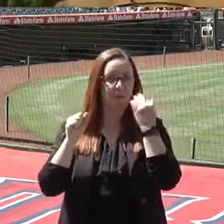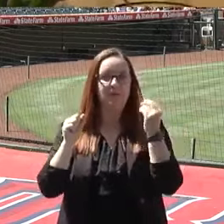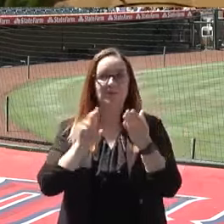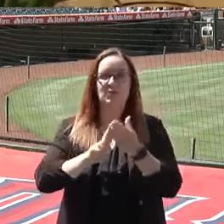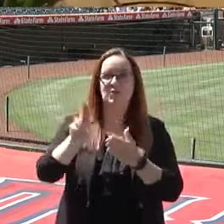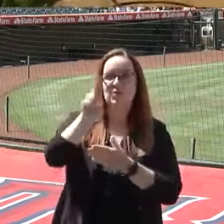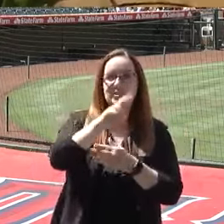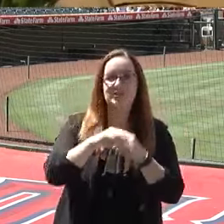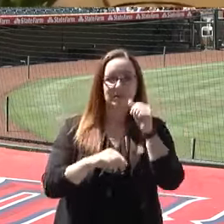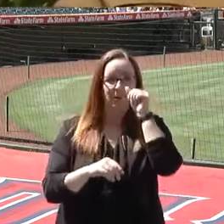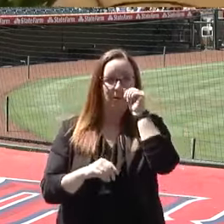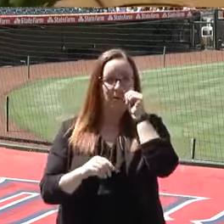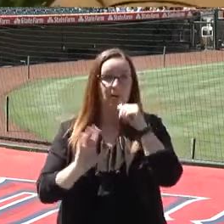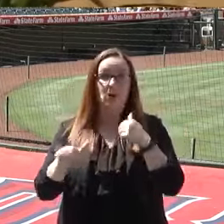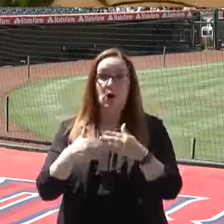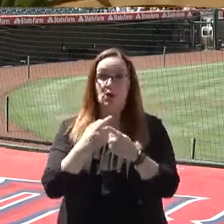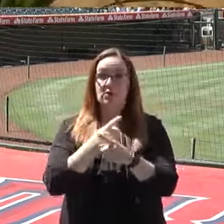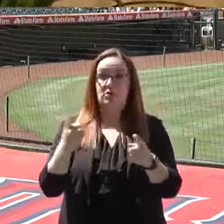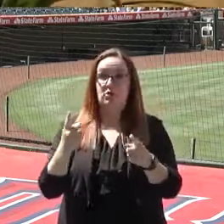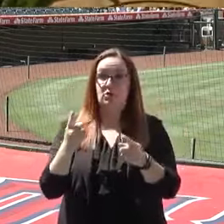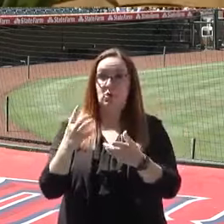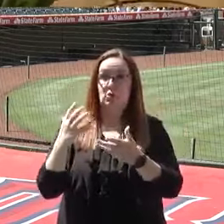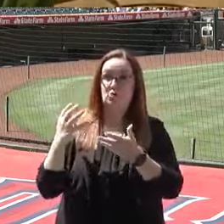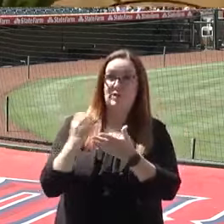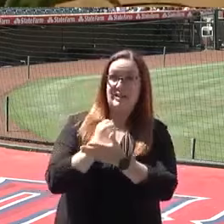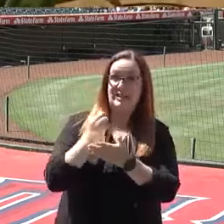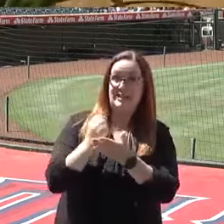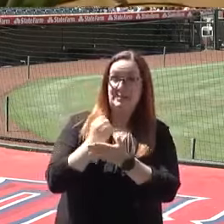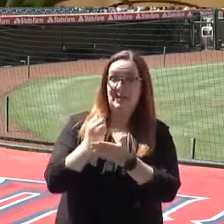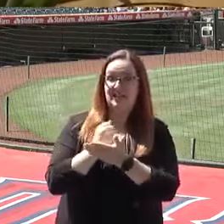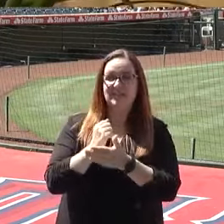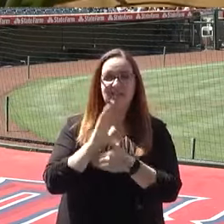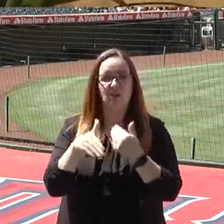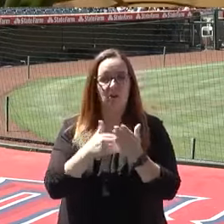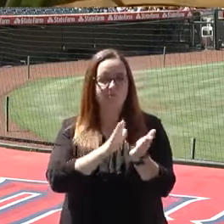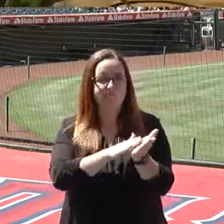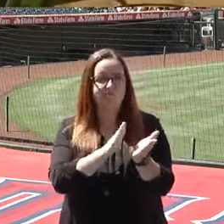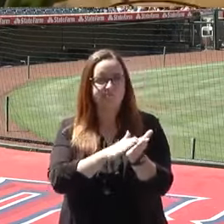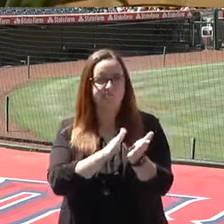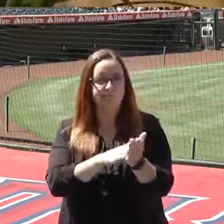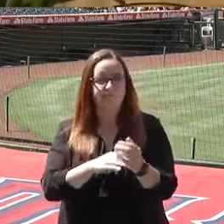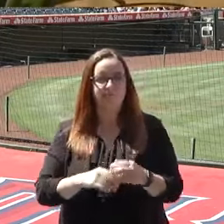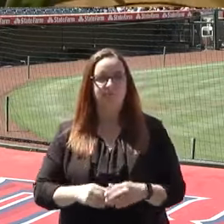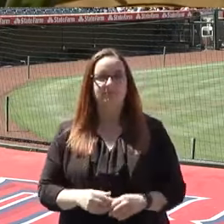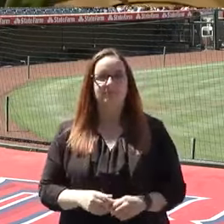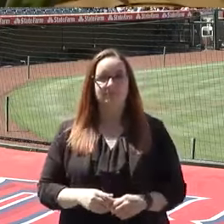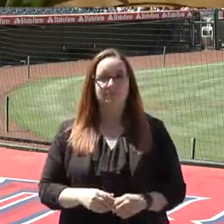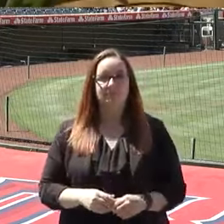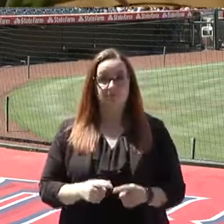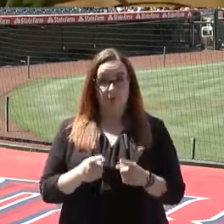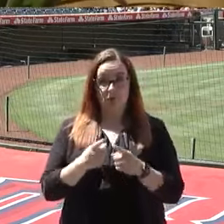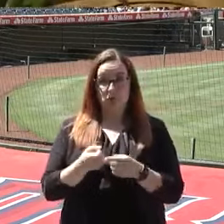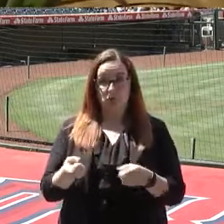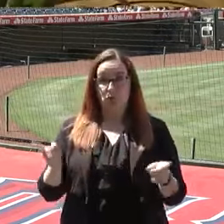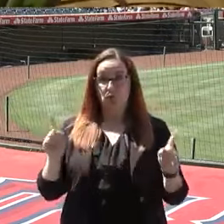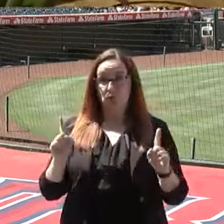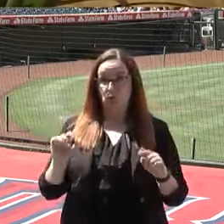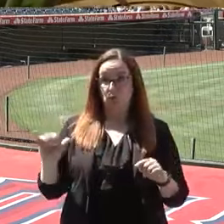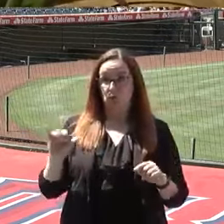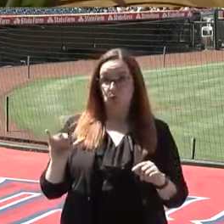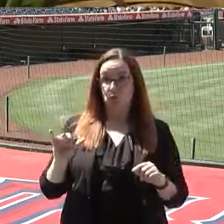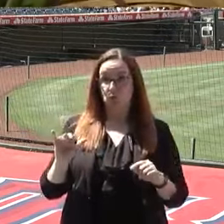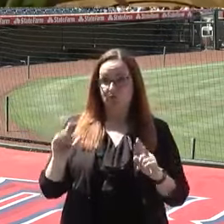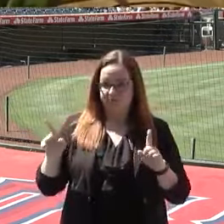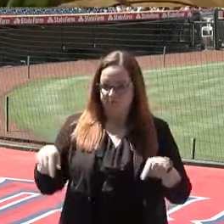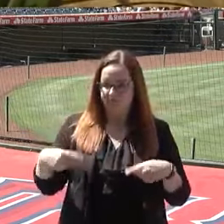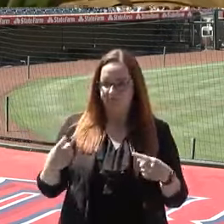all recipients of, or the force behind, these accolades. You all, like those before you, have been building